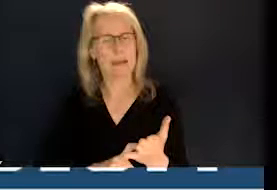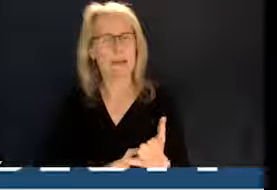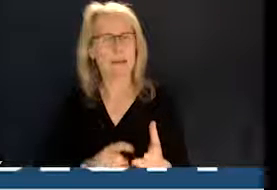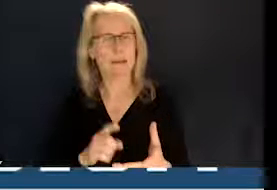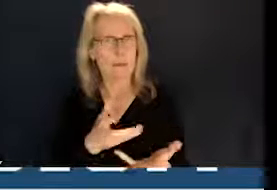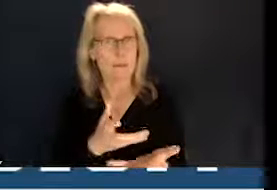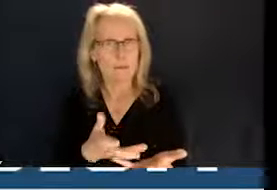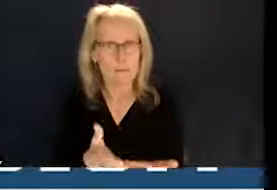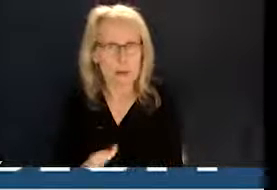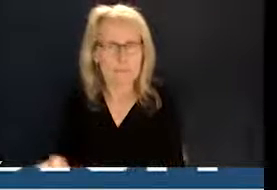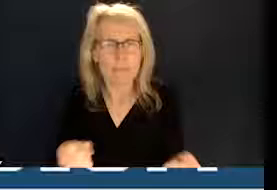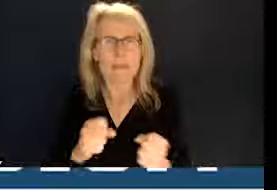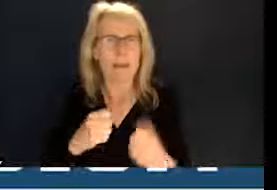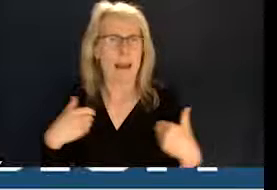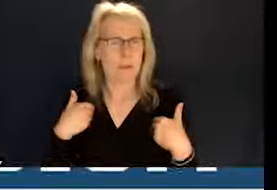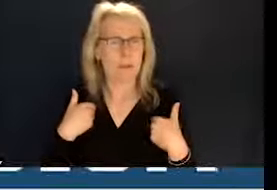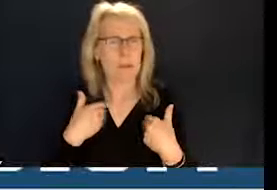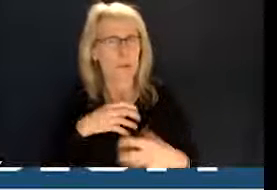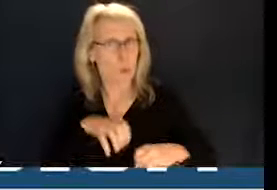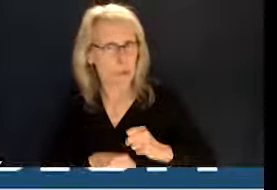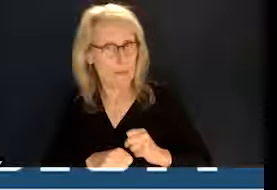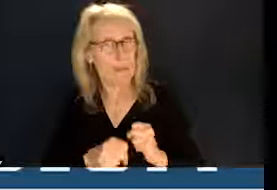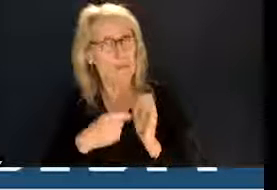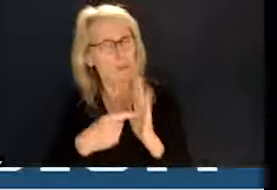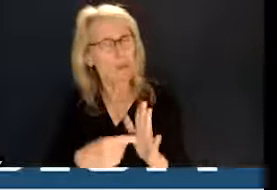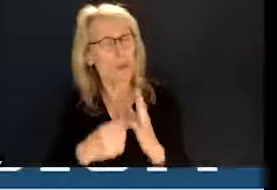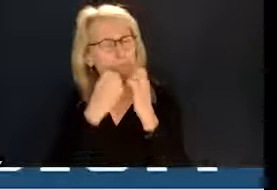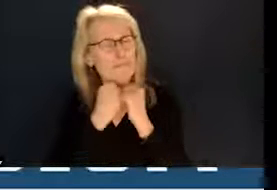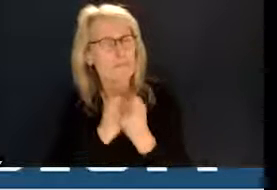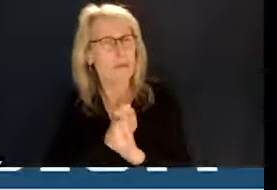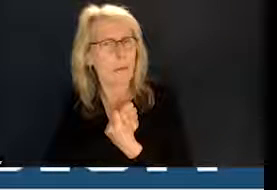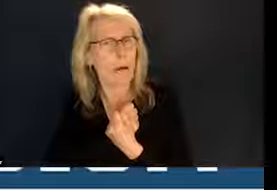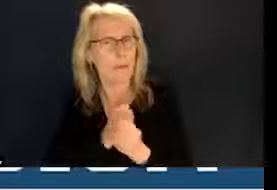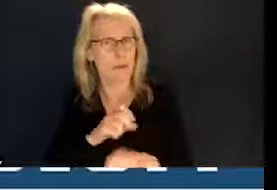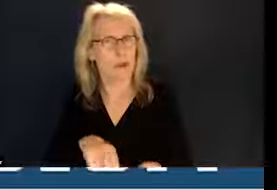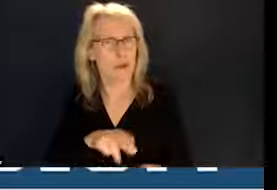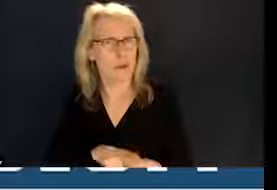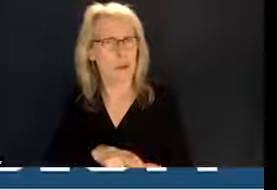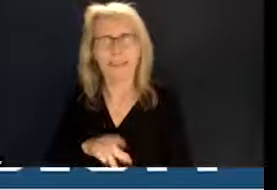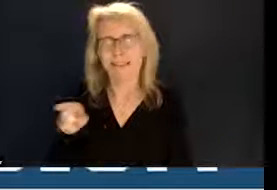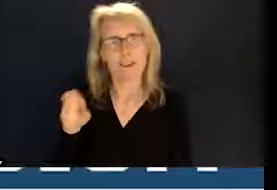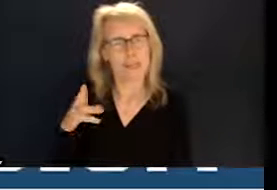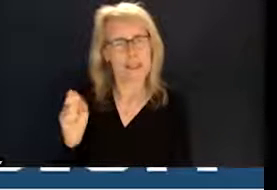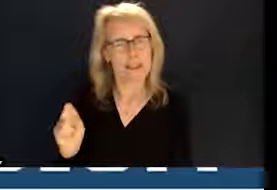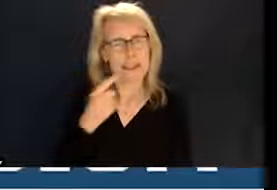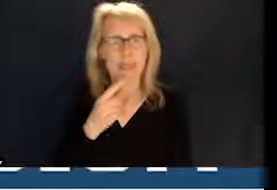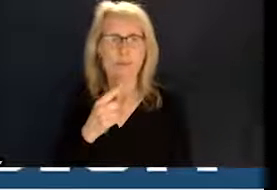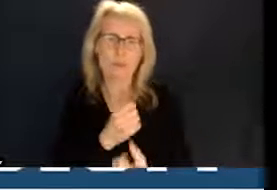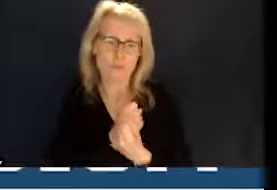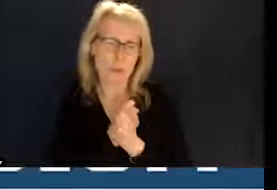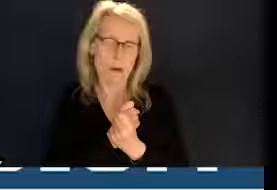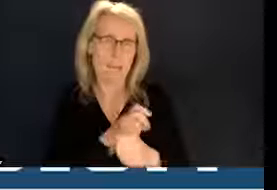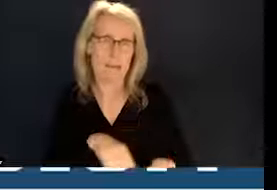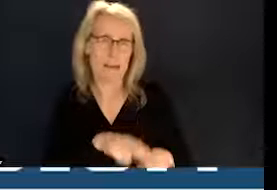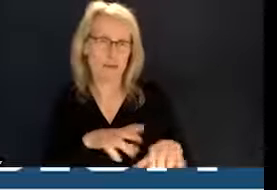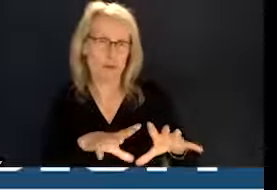to demonstrate love for nature, Chris pointed out that to love nature is to come to know and feel a sense